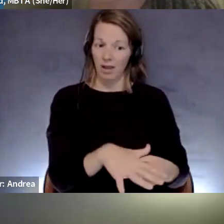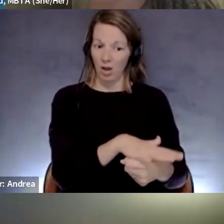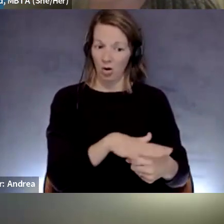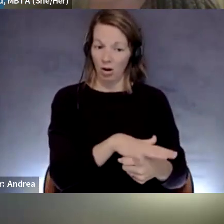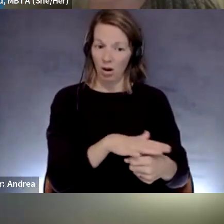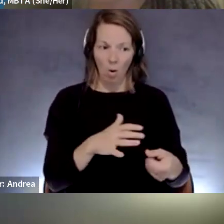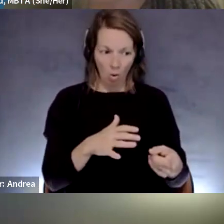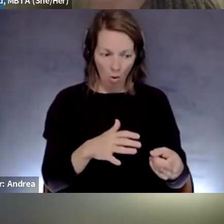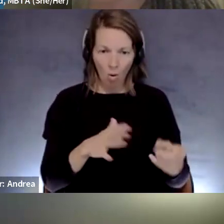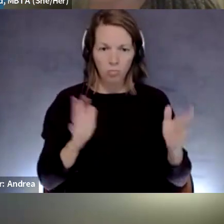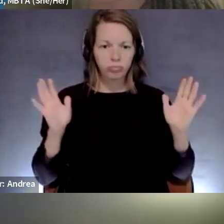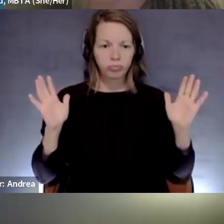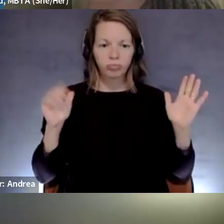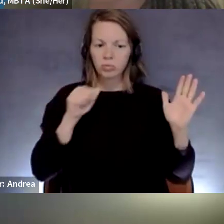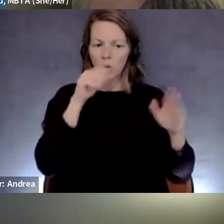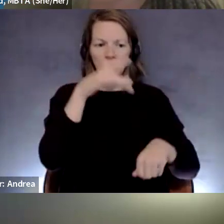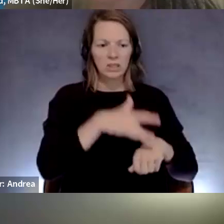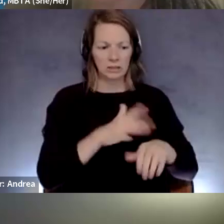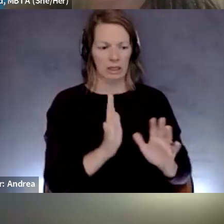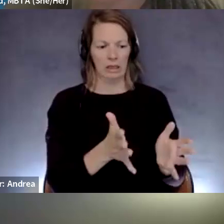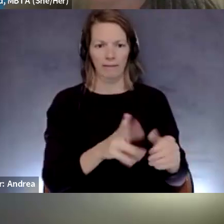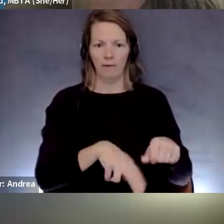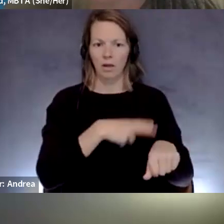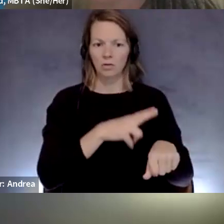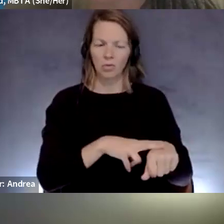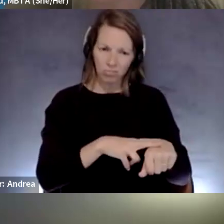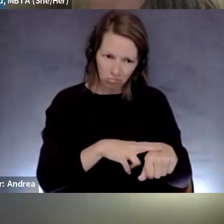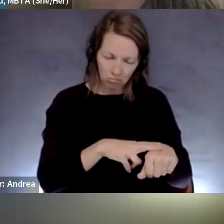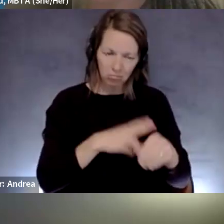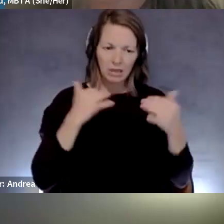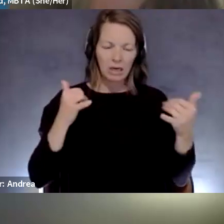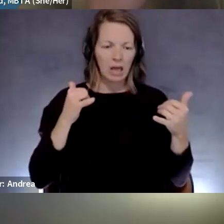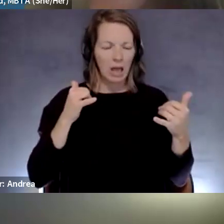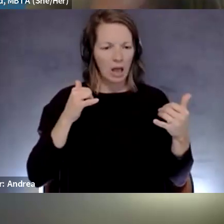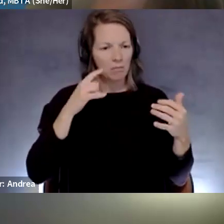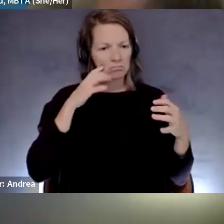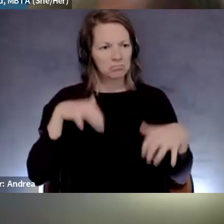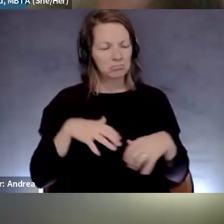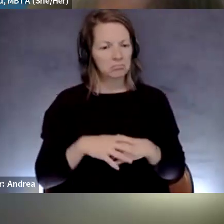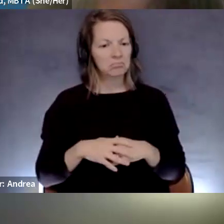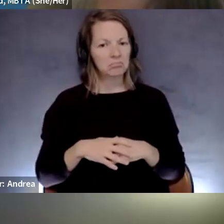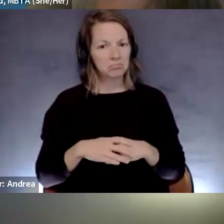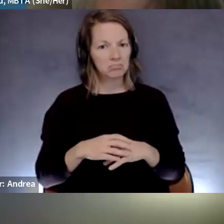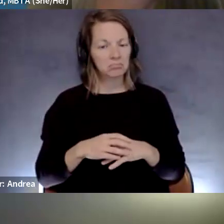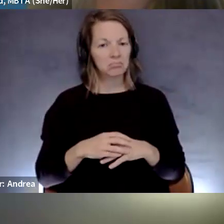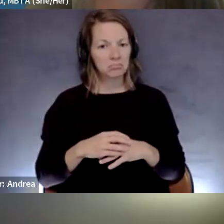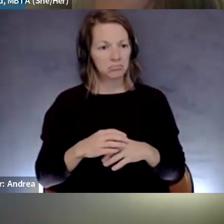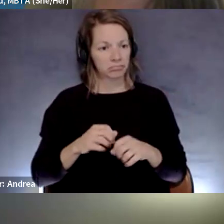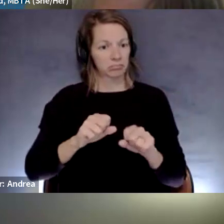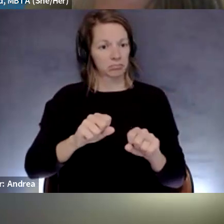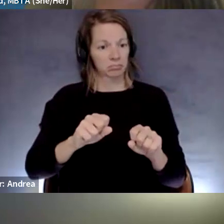to be untouched and left as a natural area. And we're kind of surprised to see it now as a